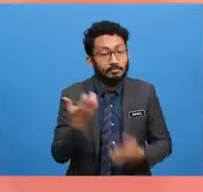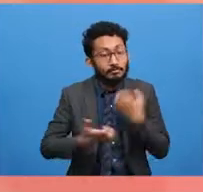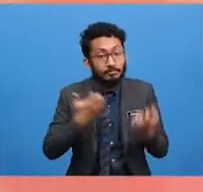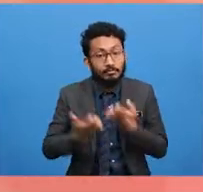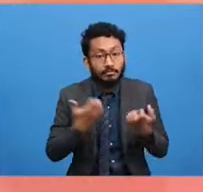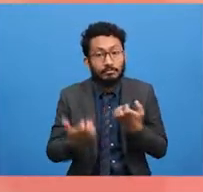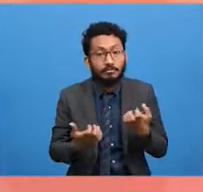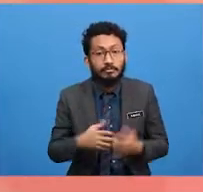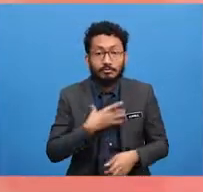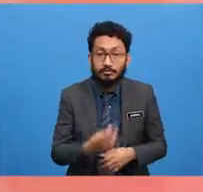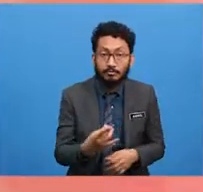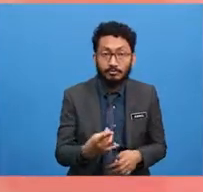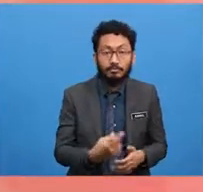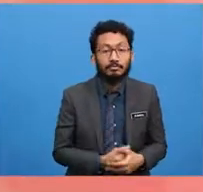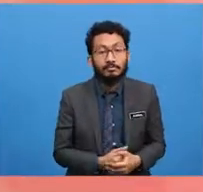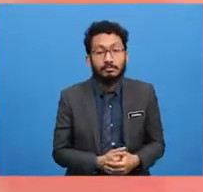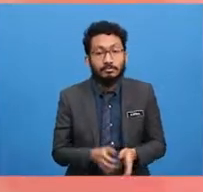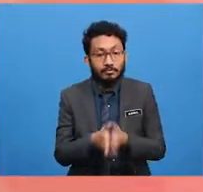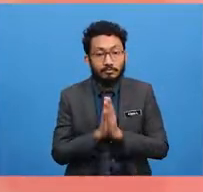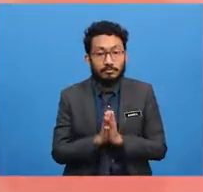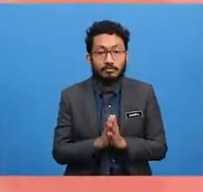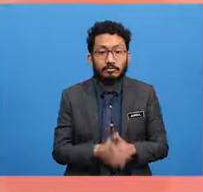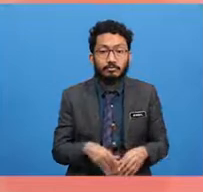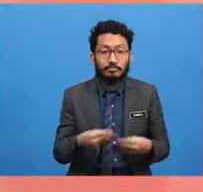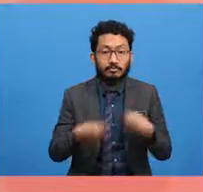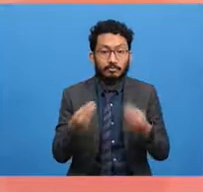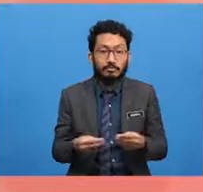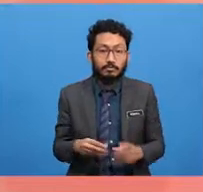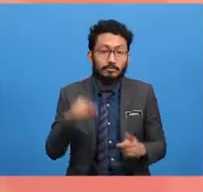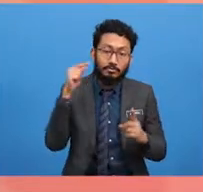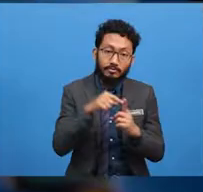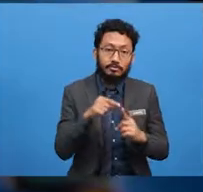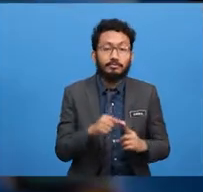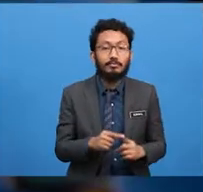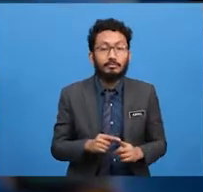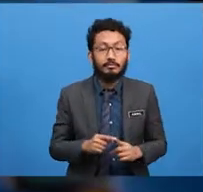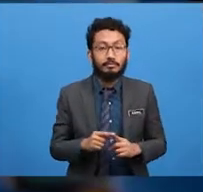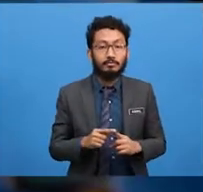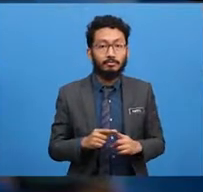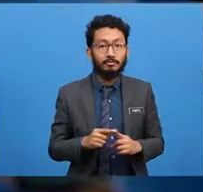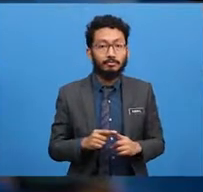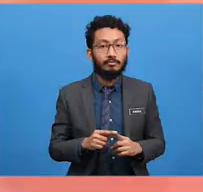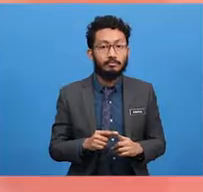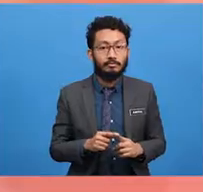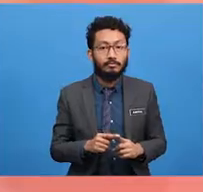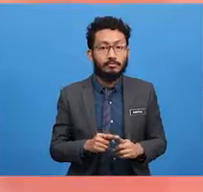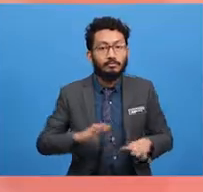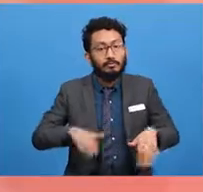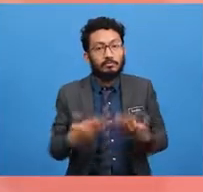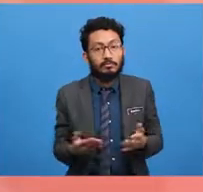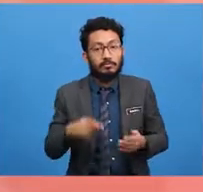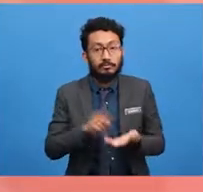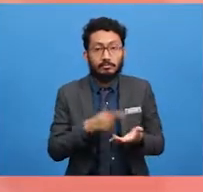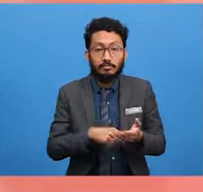preference, and ask and give directions. Here's some of the examples.